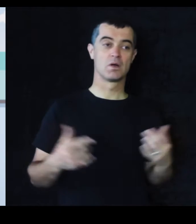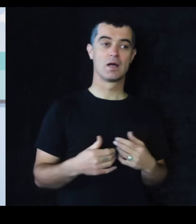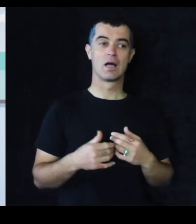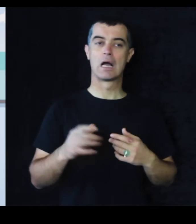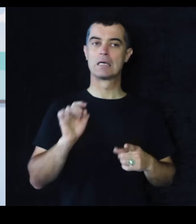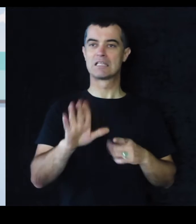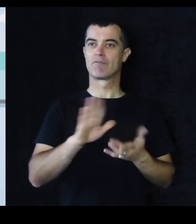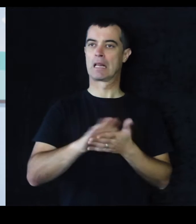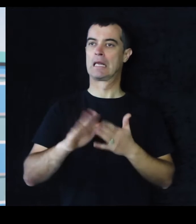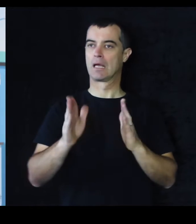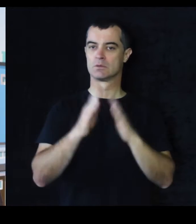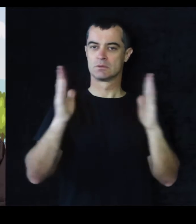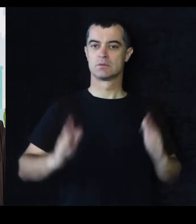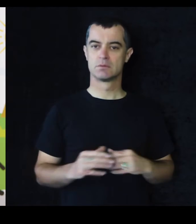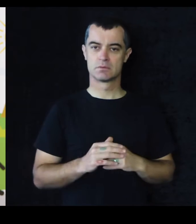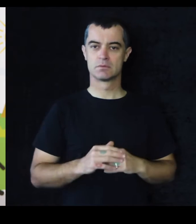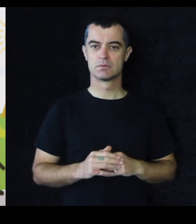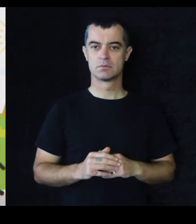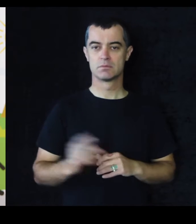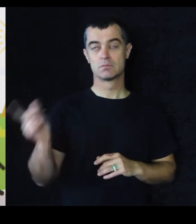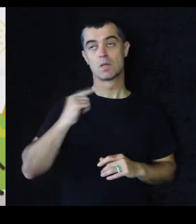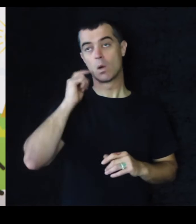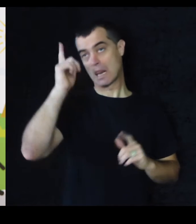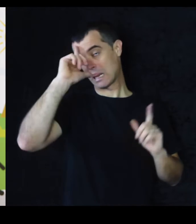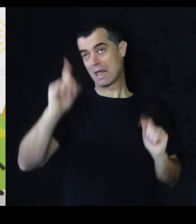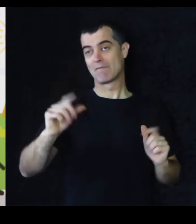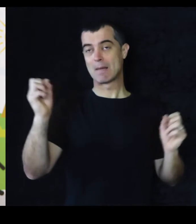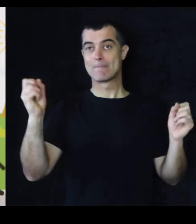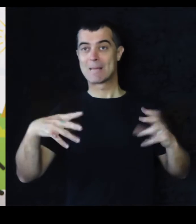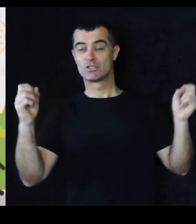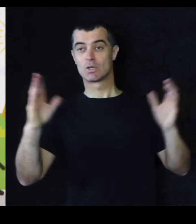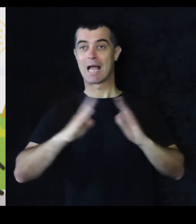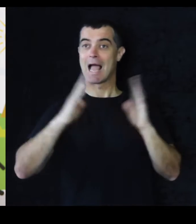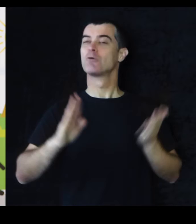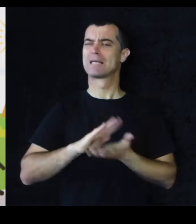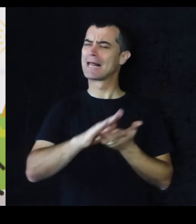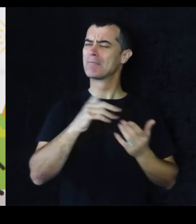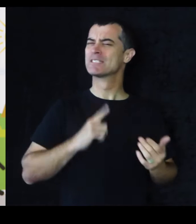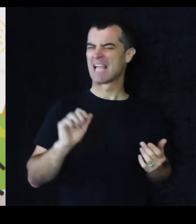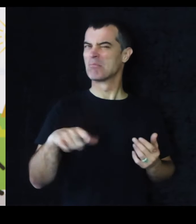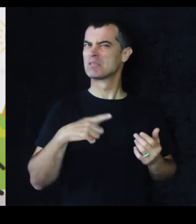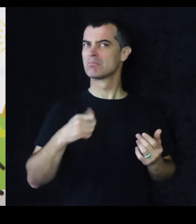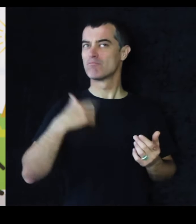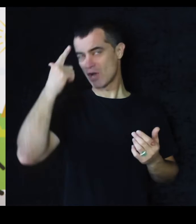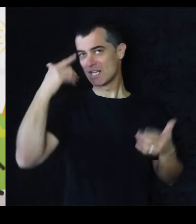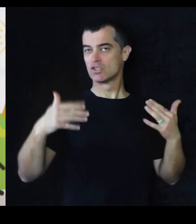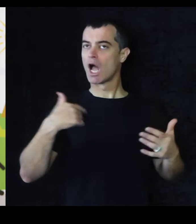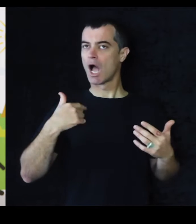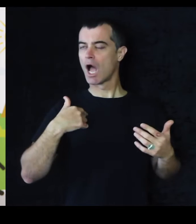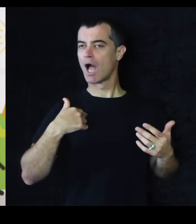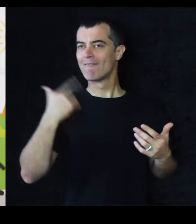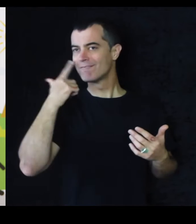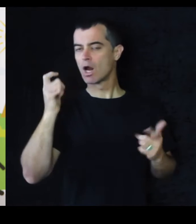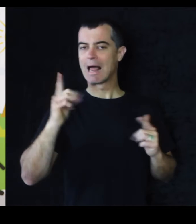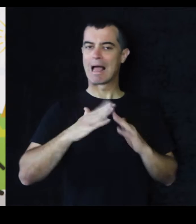a self-cleaning house. I would love magical house cleaning, because of my brain injury, I find